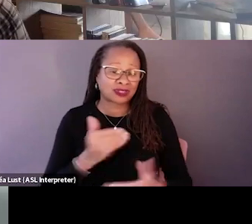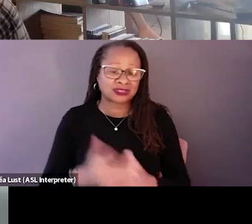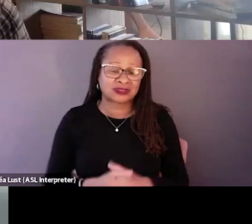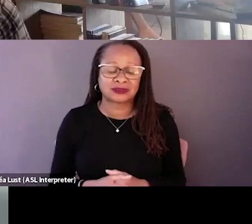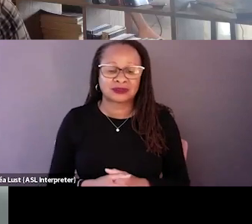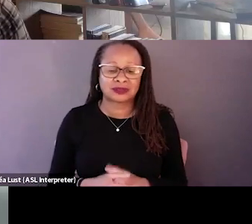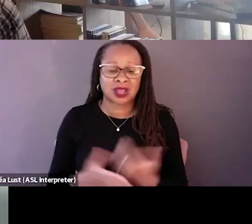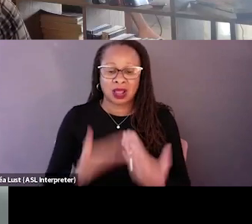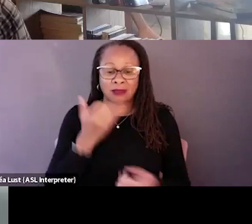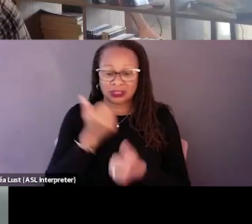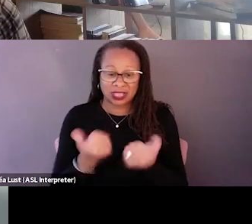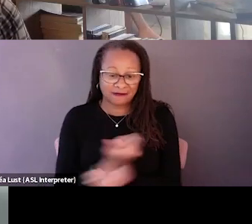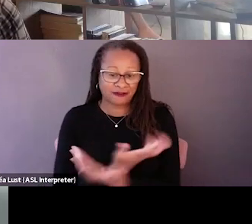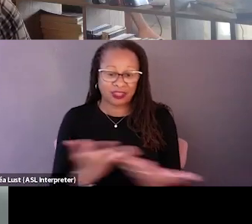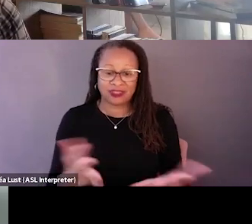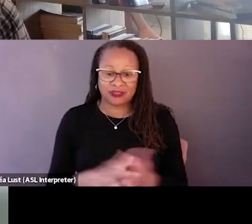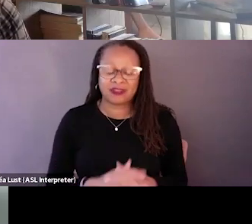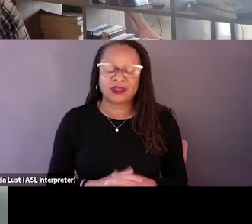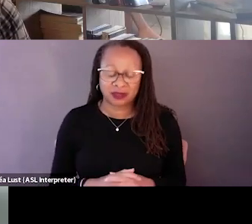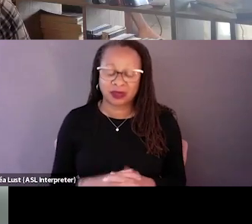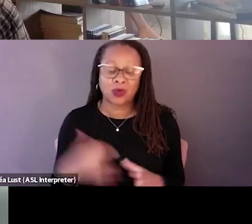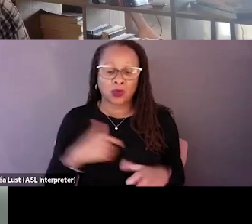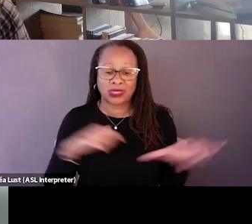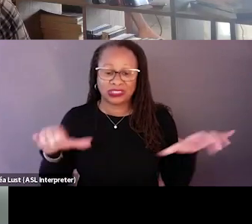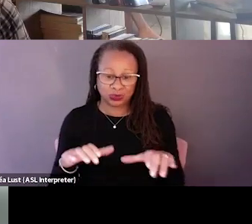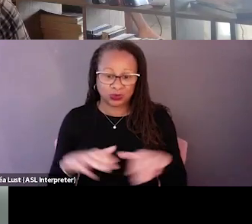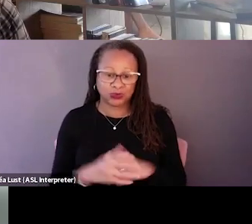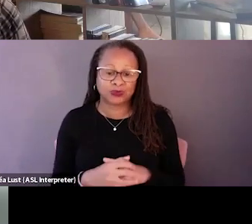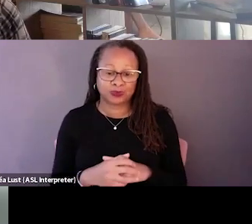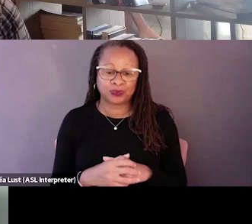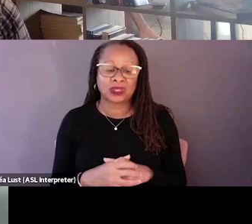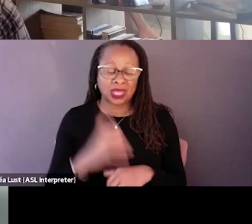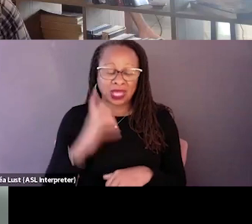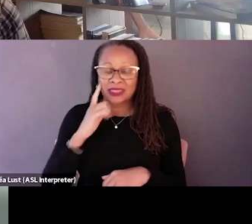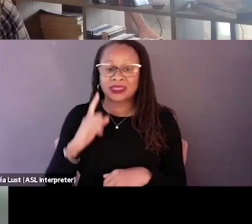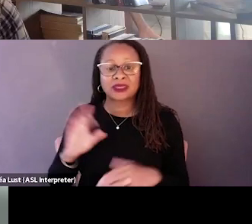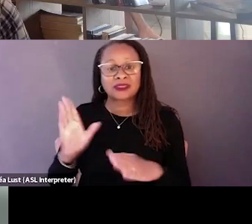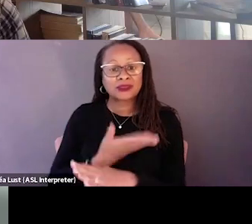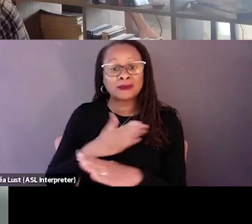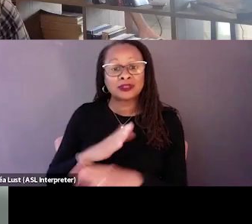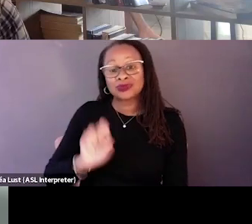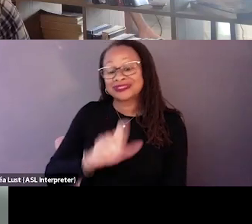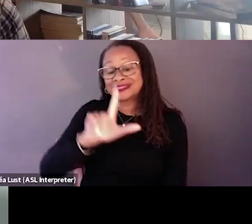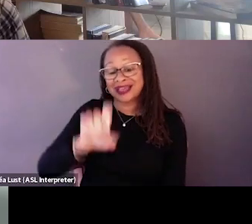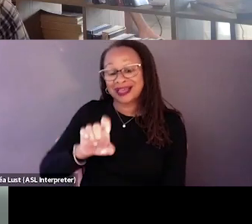in almost everything we do. And I think the musical